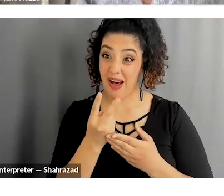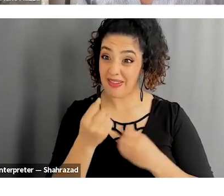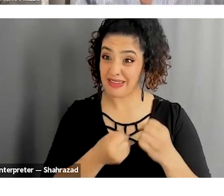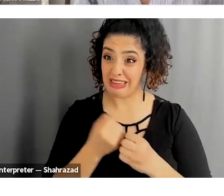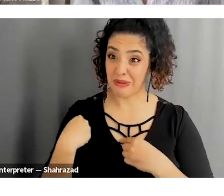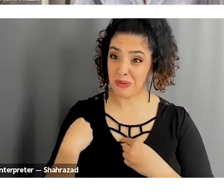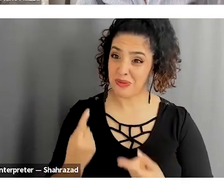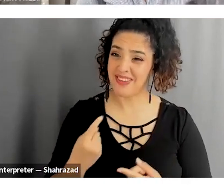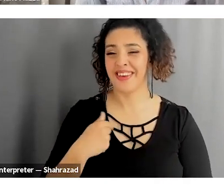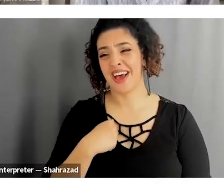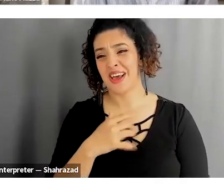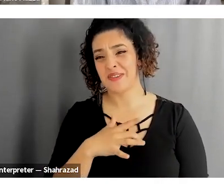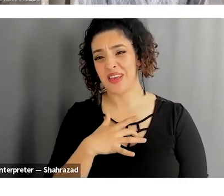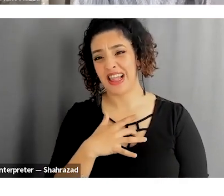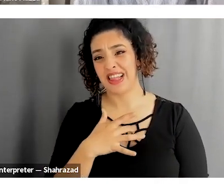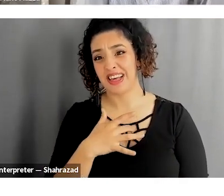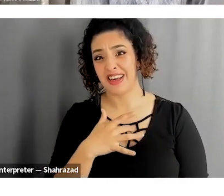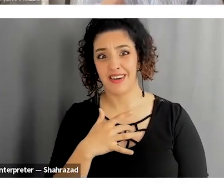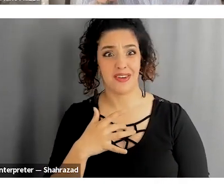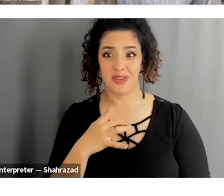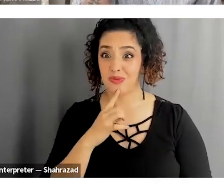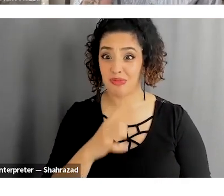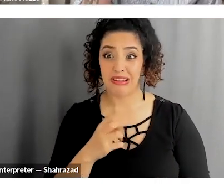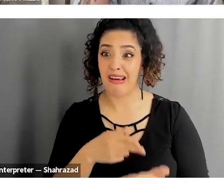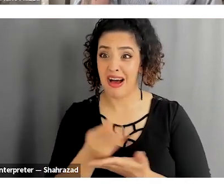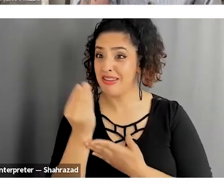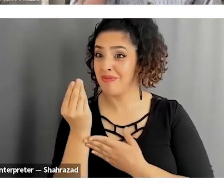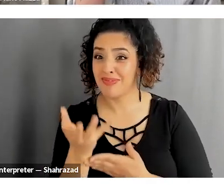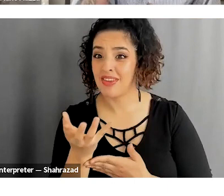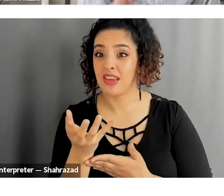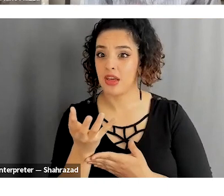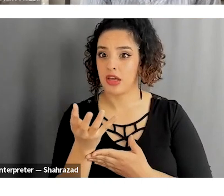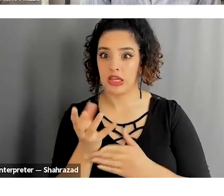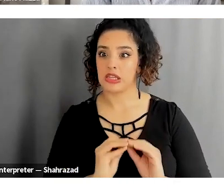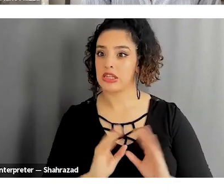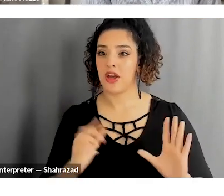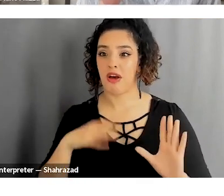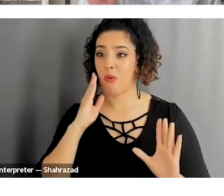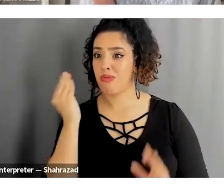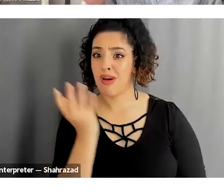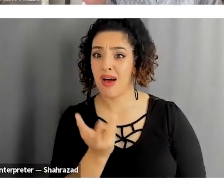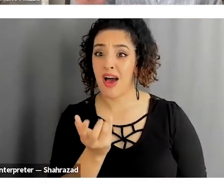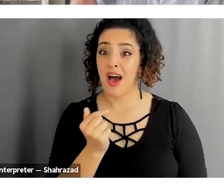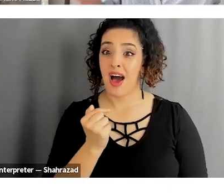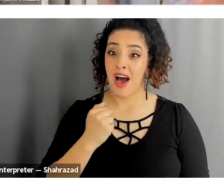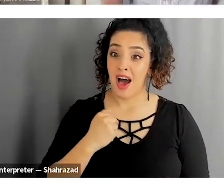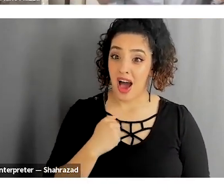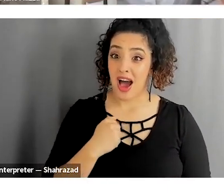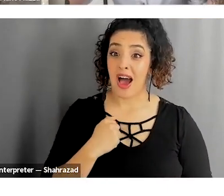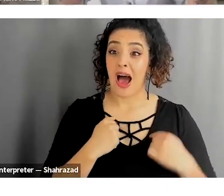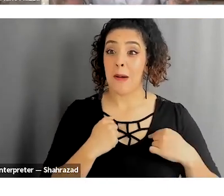I'm pooped. I'm going to be totally honest with you. Full transparency, I am so physically